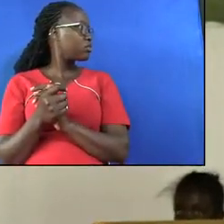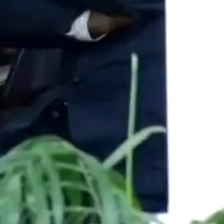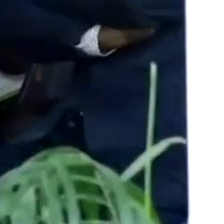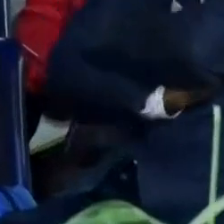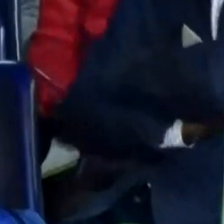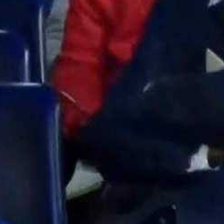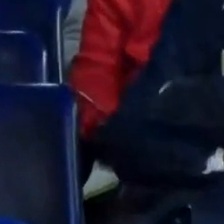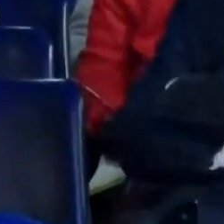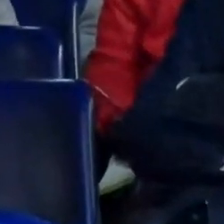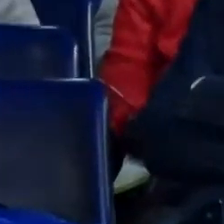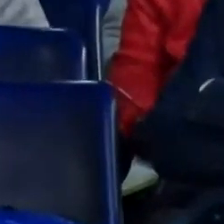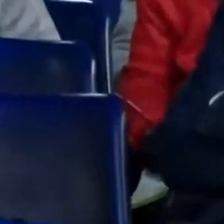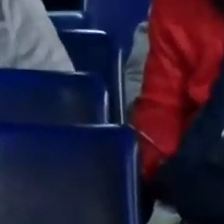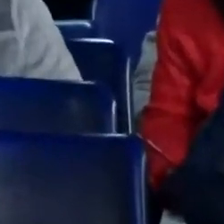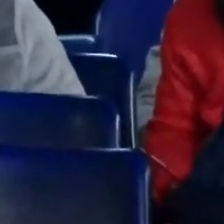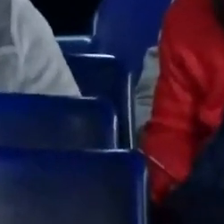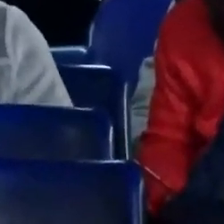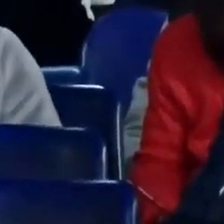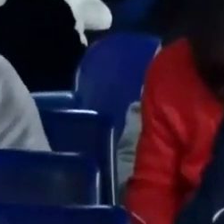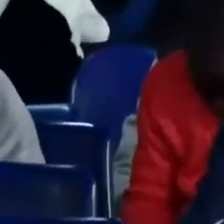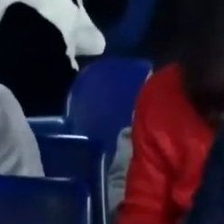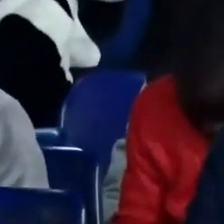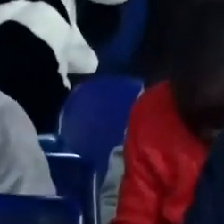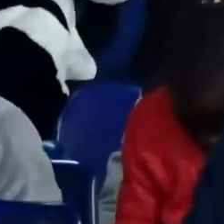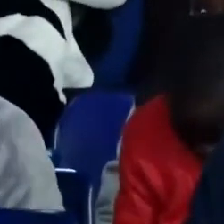What does a guardian angel do?